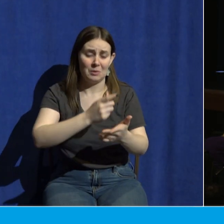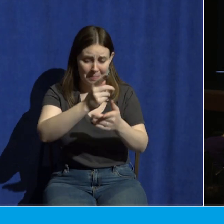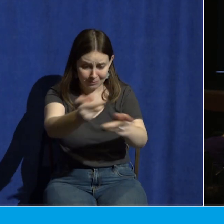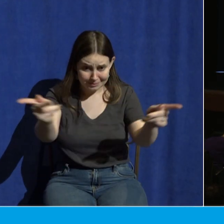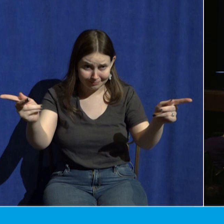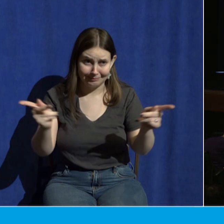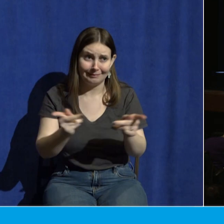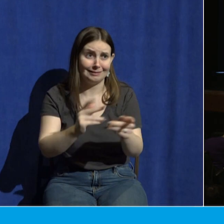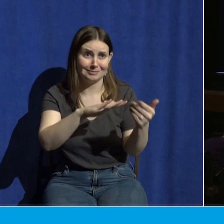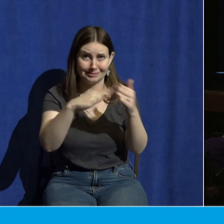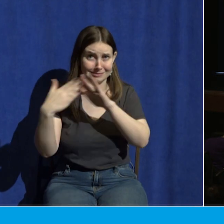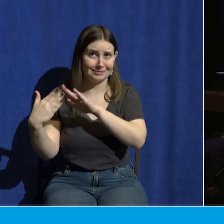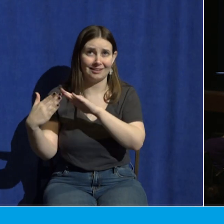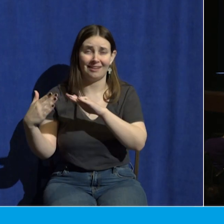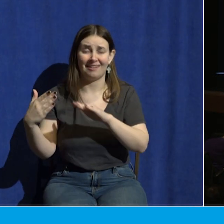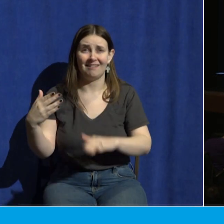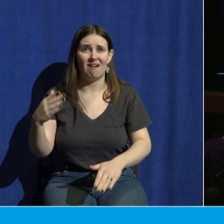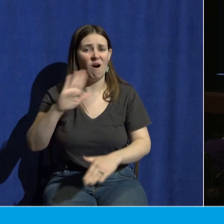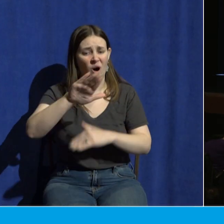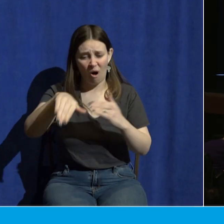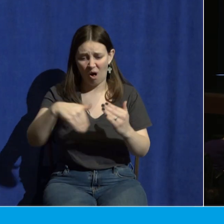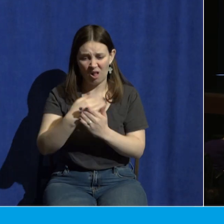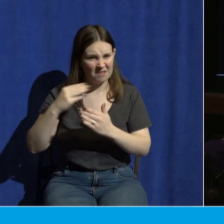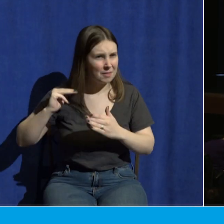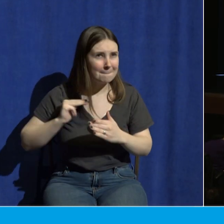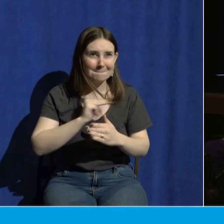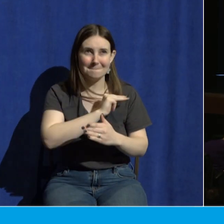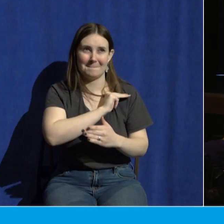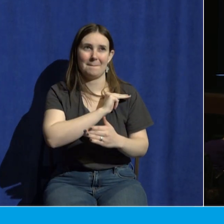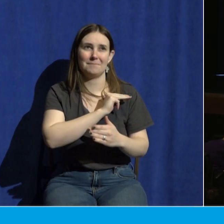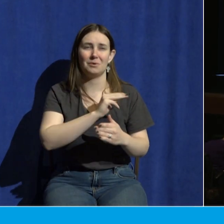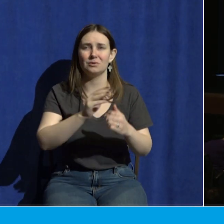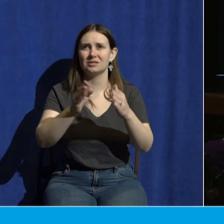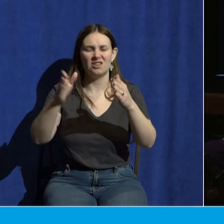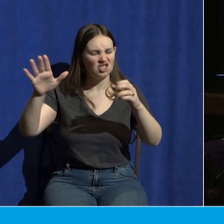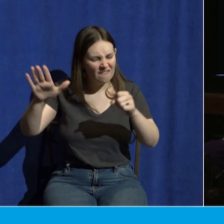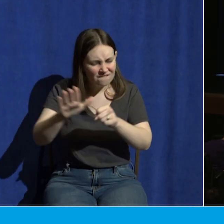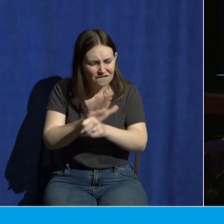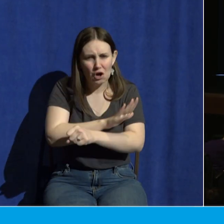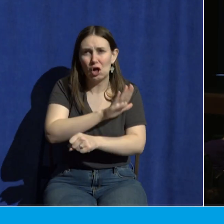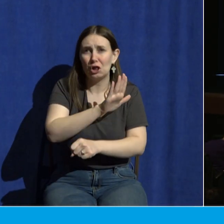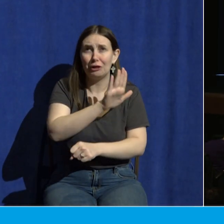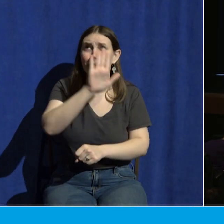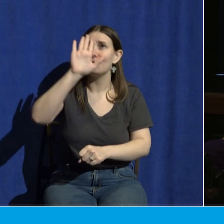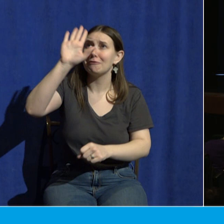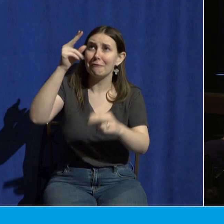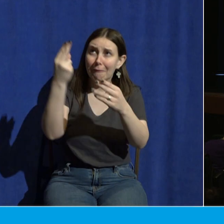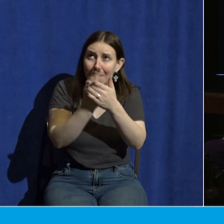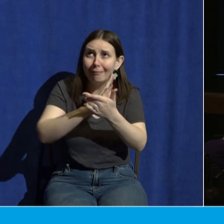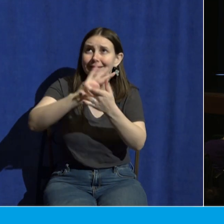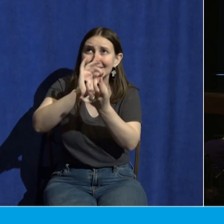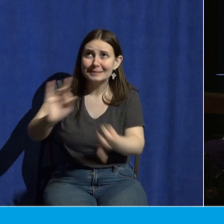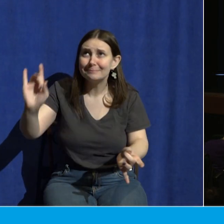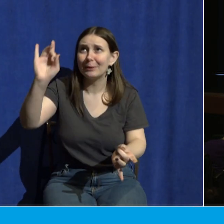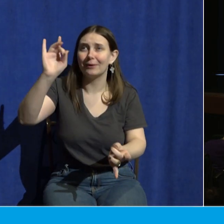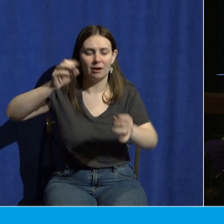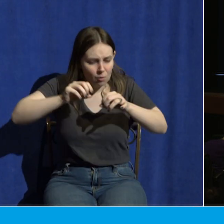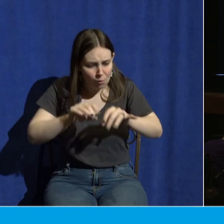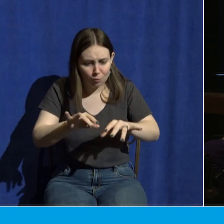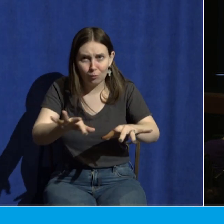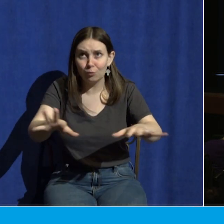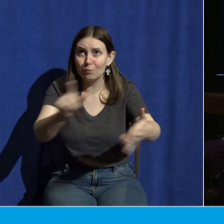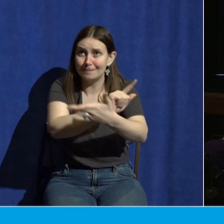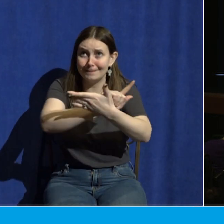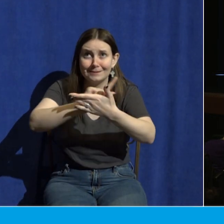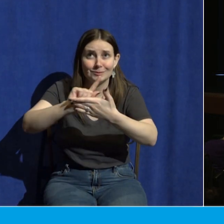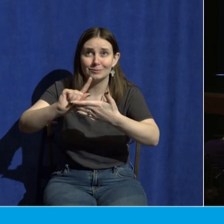places. All the members of these churches filled with your Holy Spirit going out this week. God, we pray that you would bless